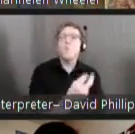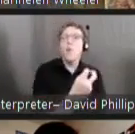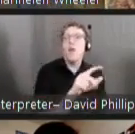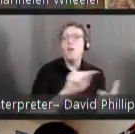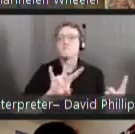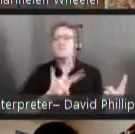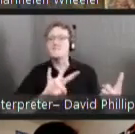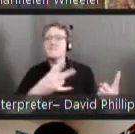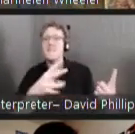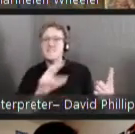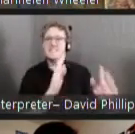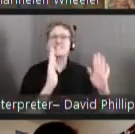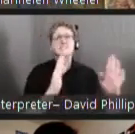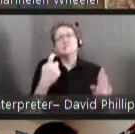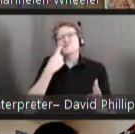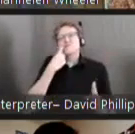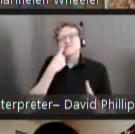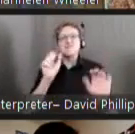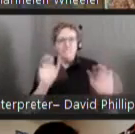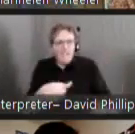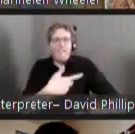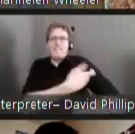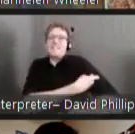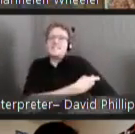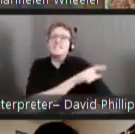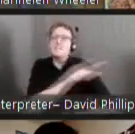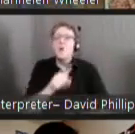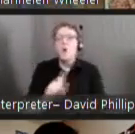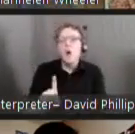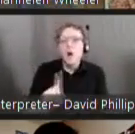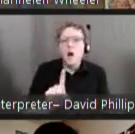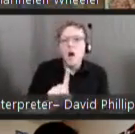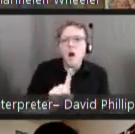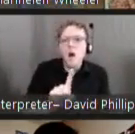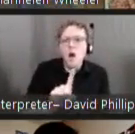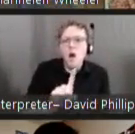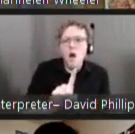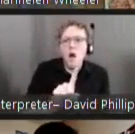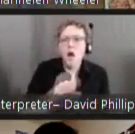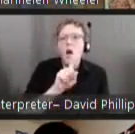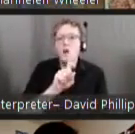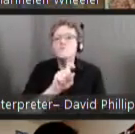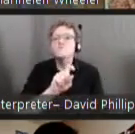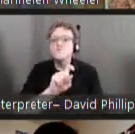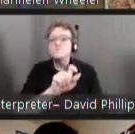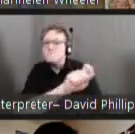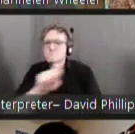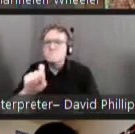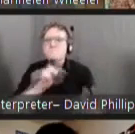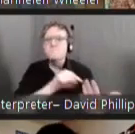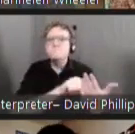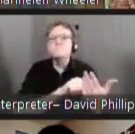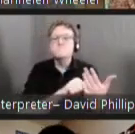vaccine availability. So we have about 5,800 people fully vaccinated. For 18 and up, 133,000. And then our